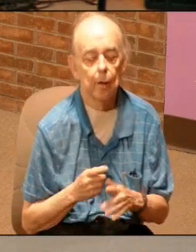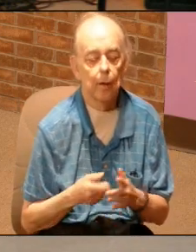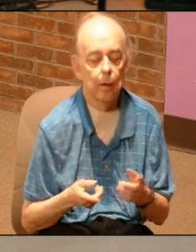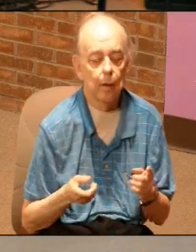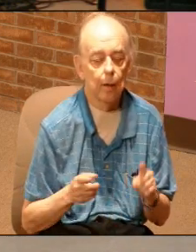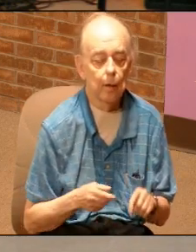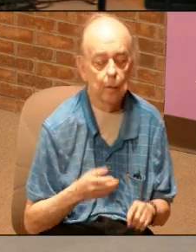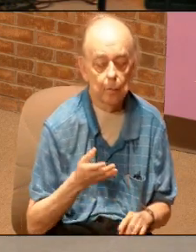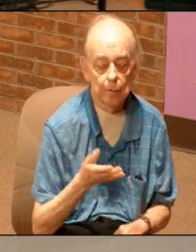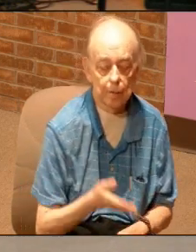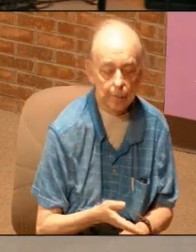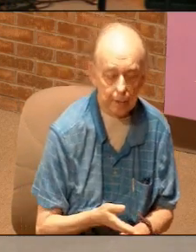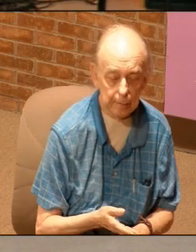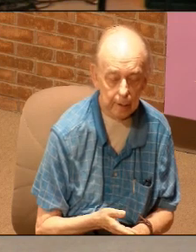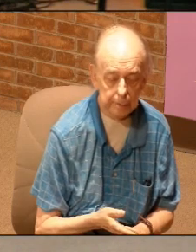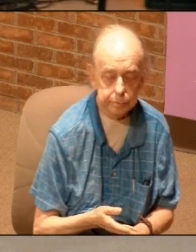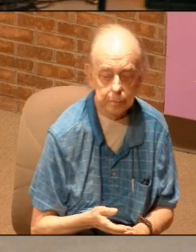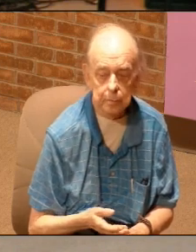getting left out